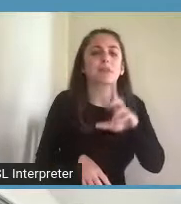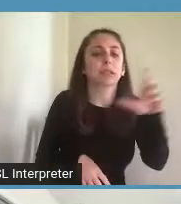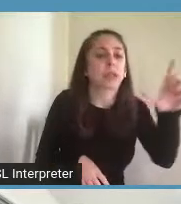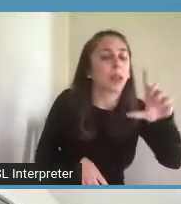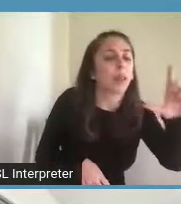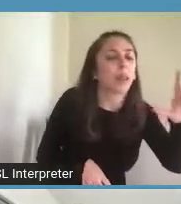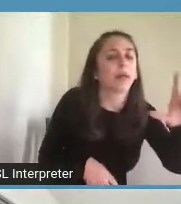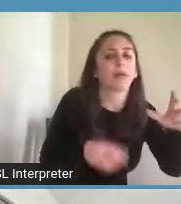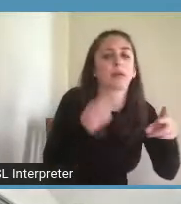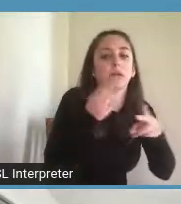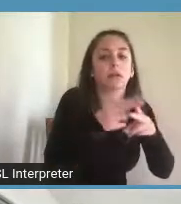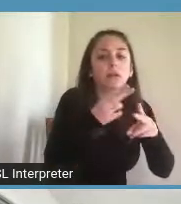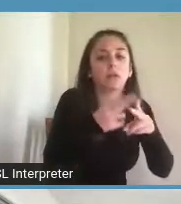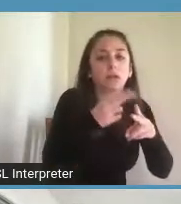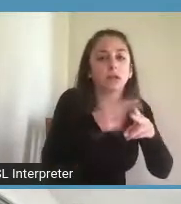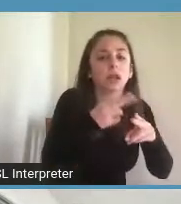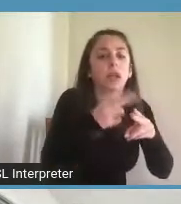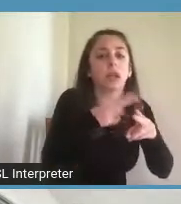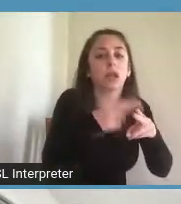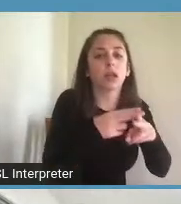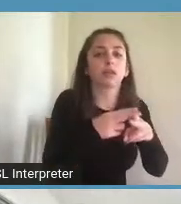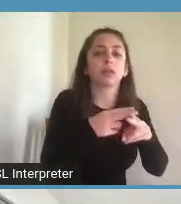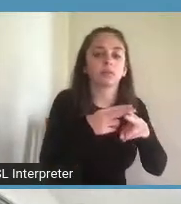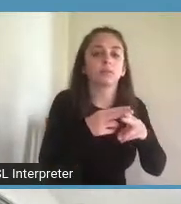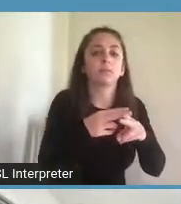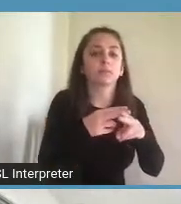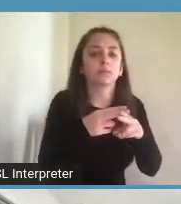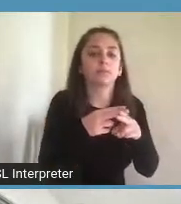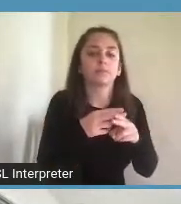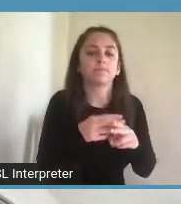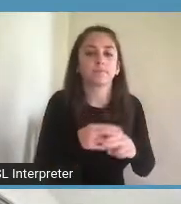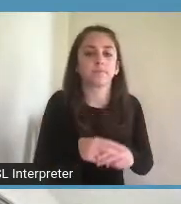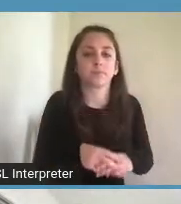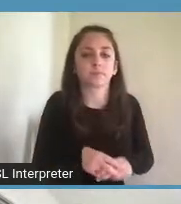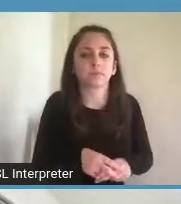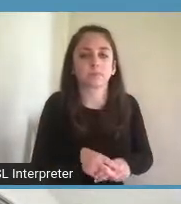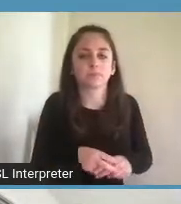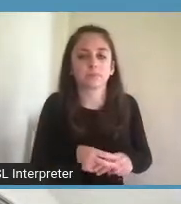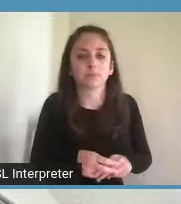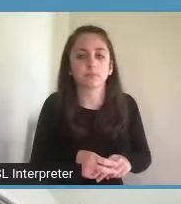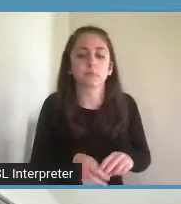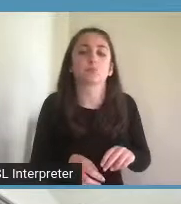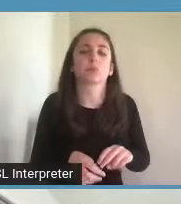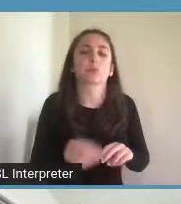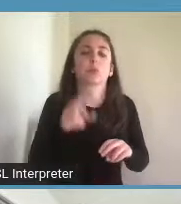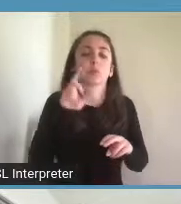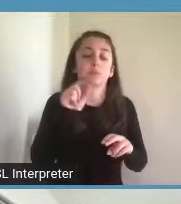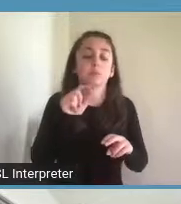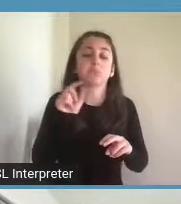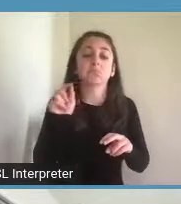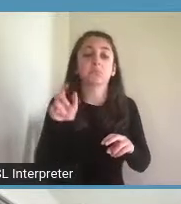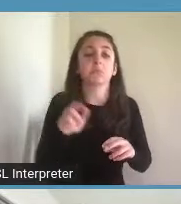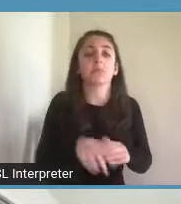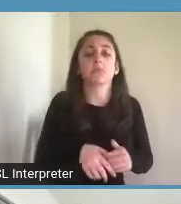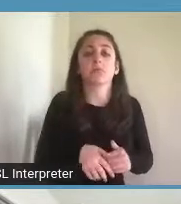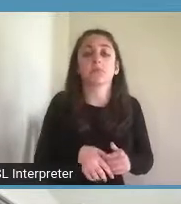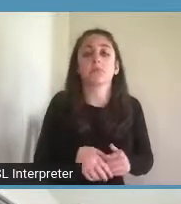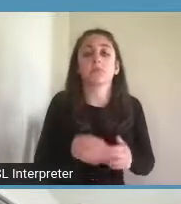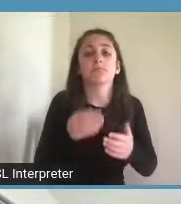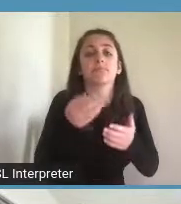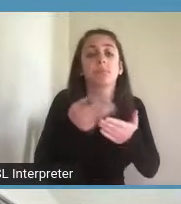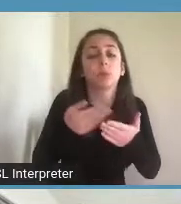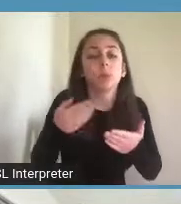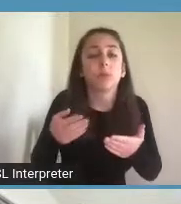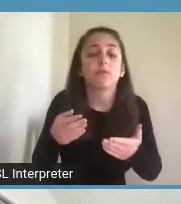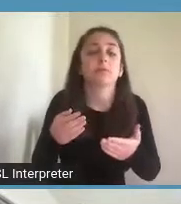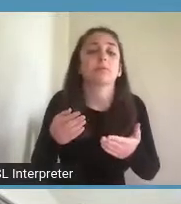name, reopening. So remember it said UTM campaign equals, it would say reopening 2020. Source, on-site, medium,